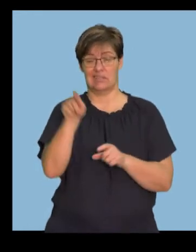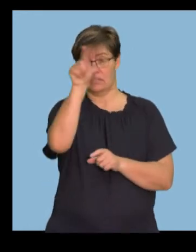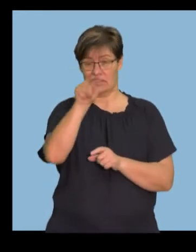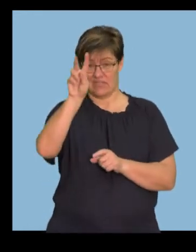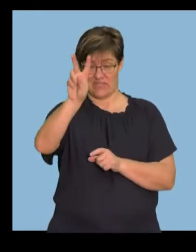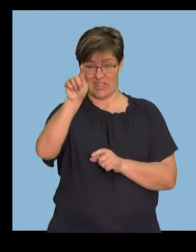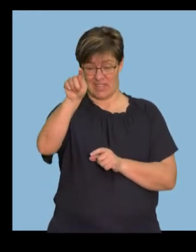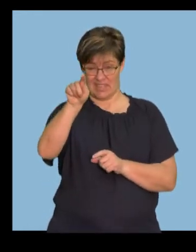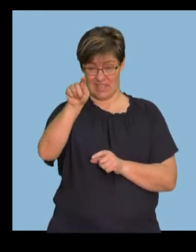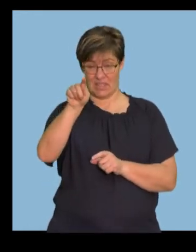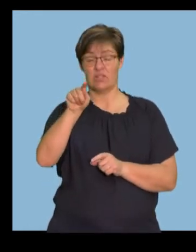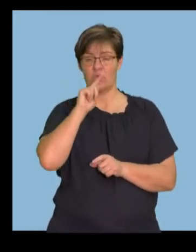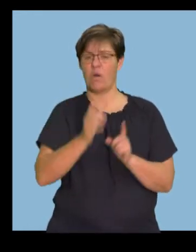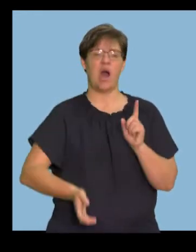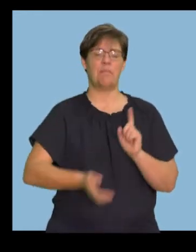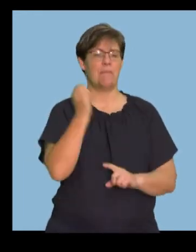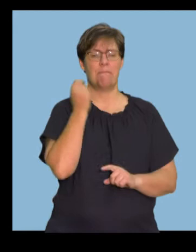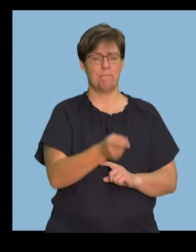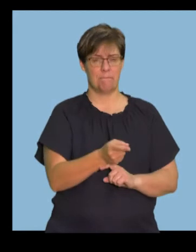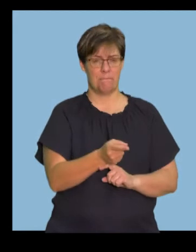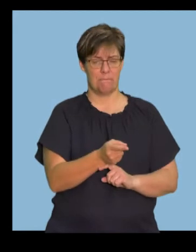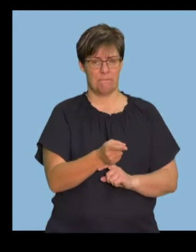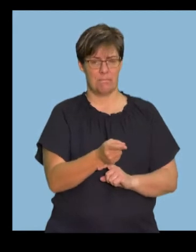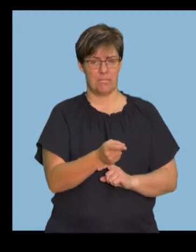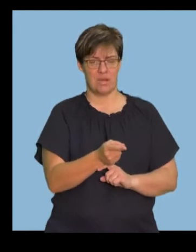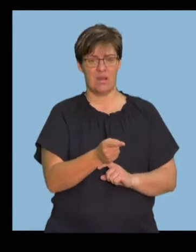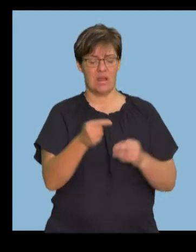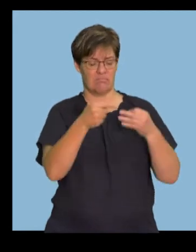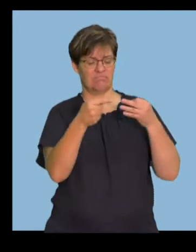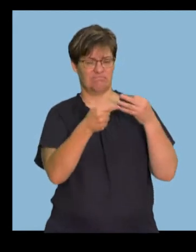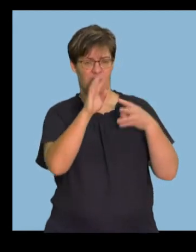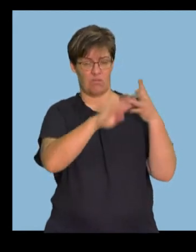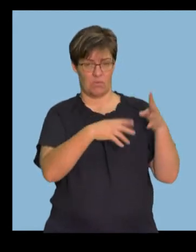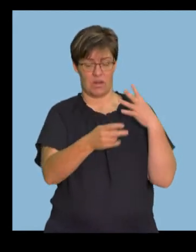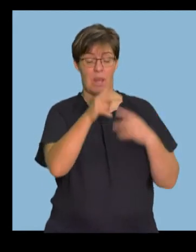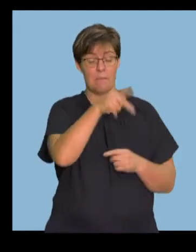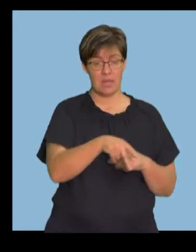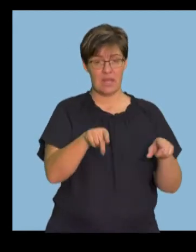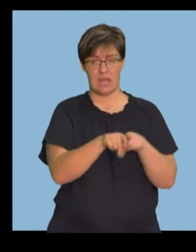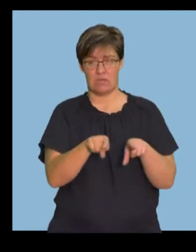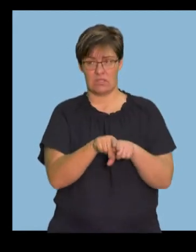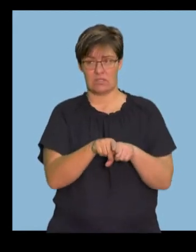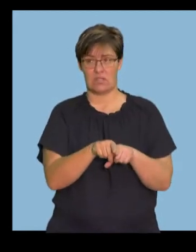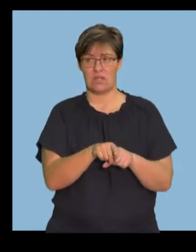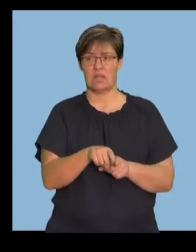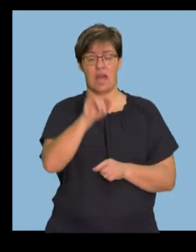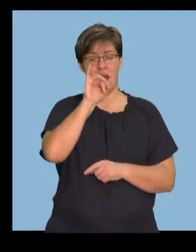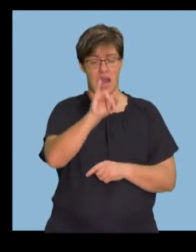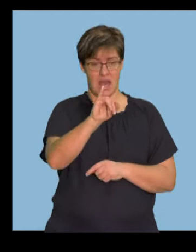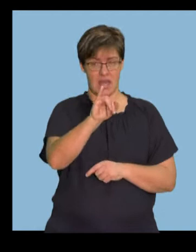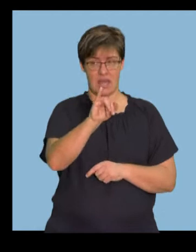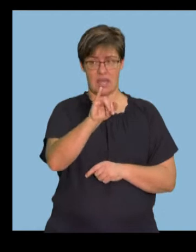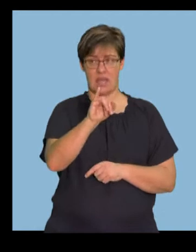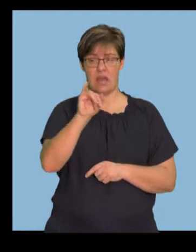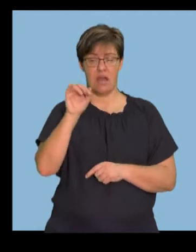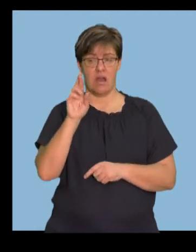quickly show you how we arrived at one of the three formulae. It's that P is equals to, where there is V, we've got I, R,